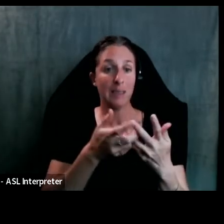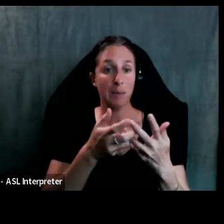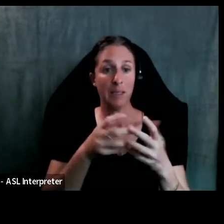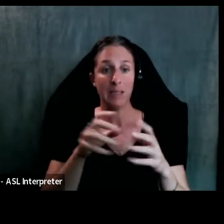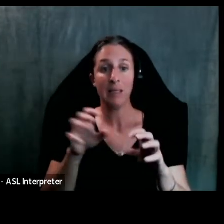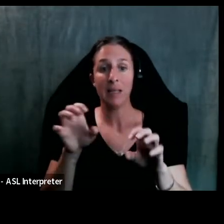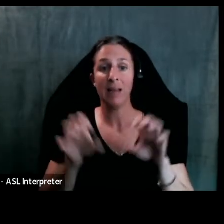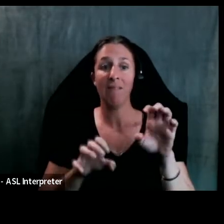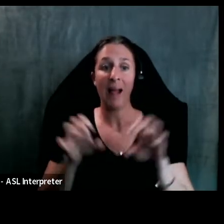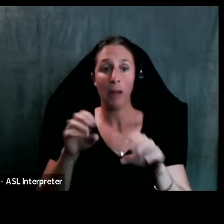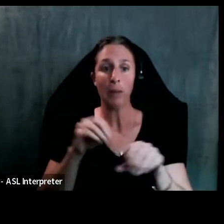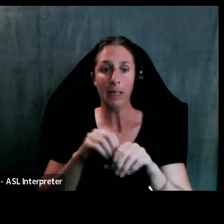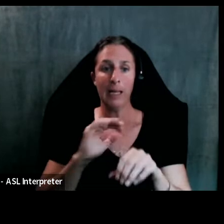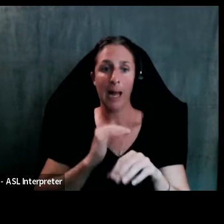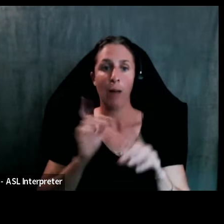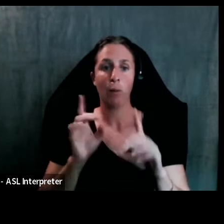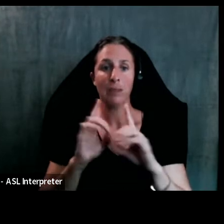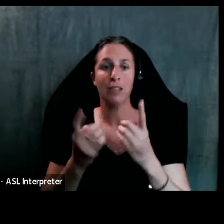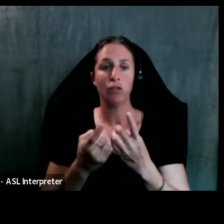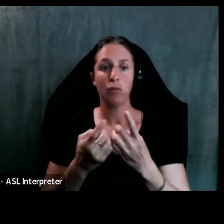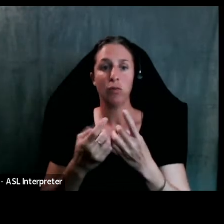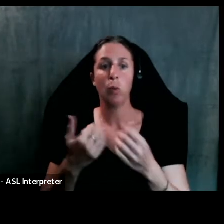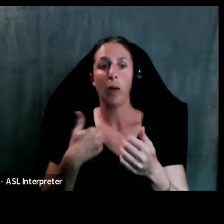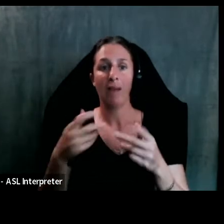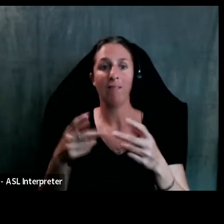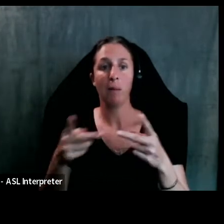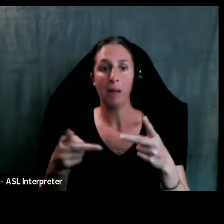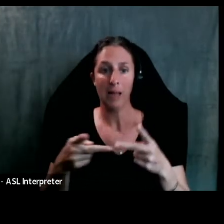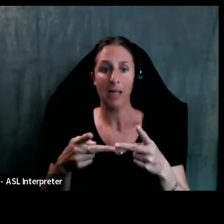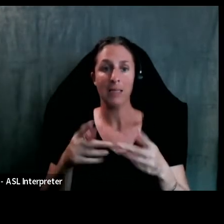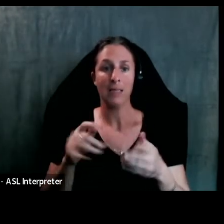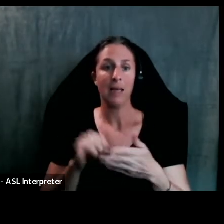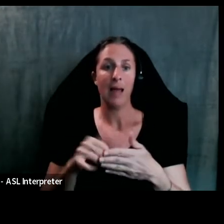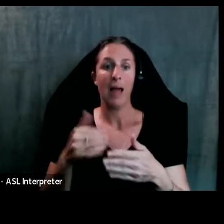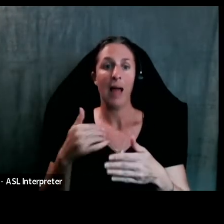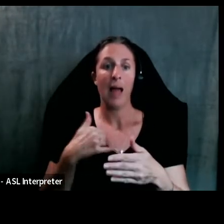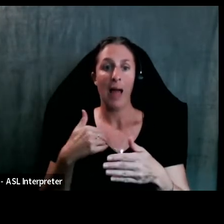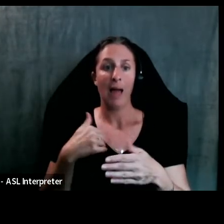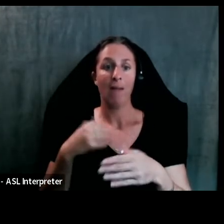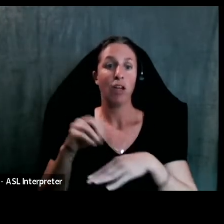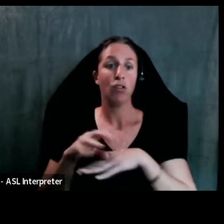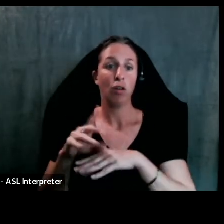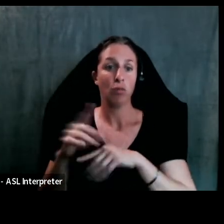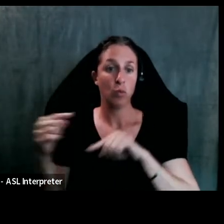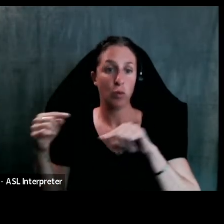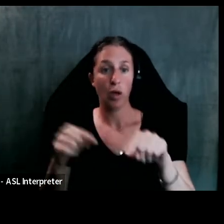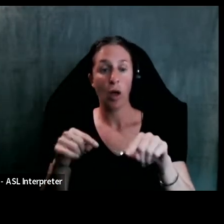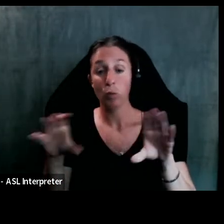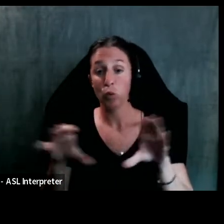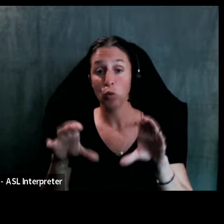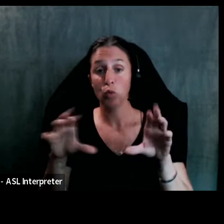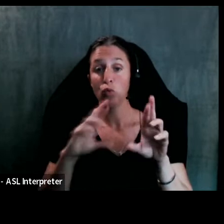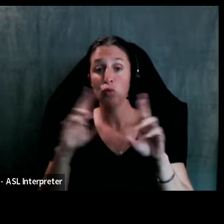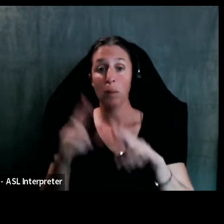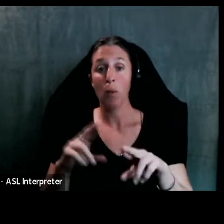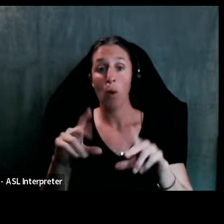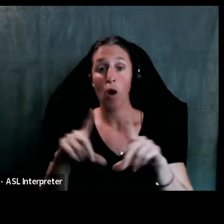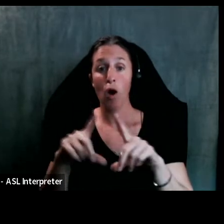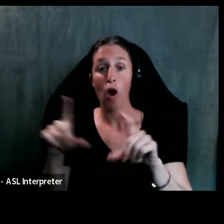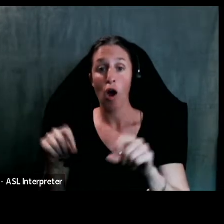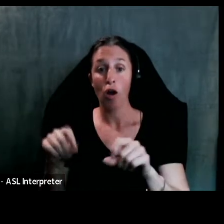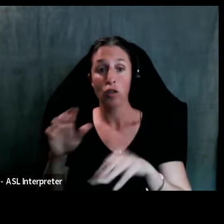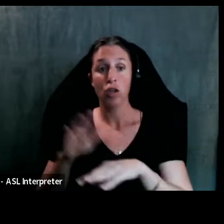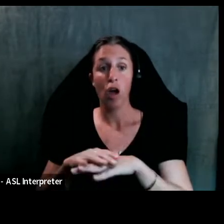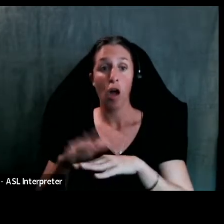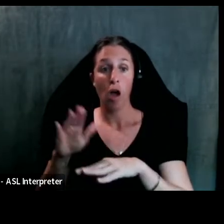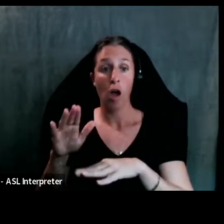district. There are places that have consultants that come out to do report cards on